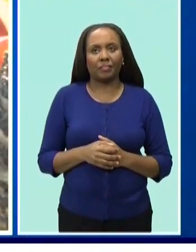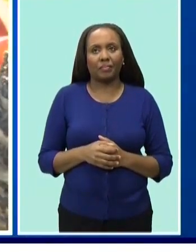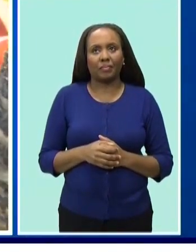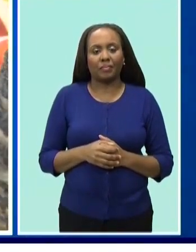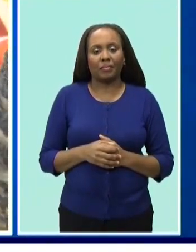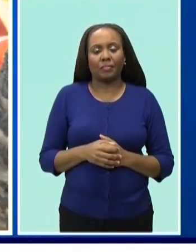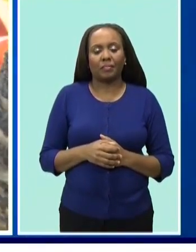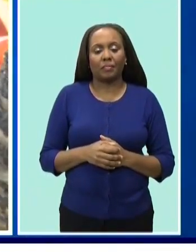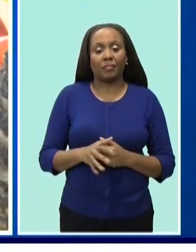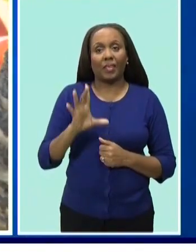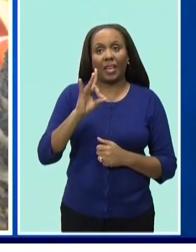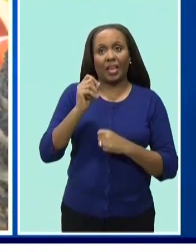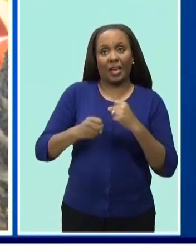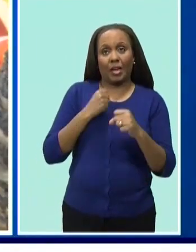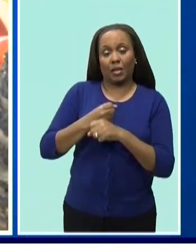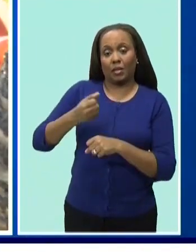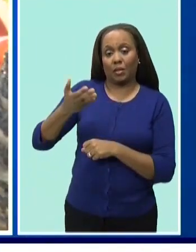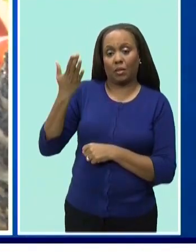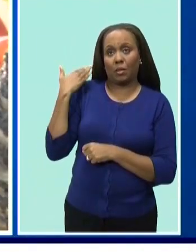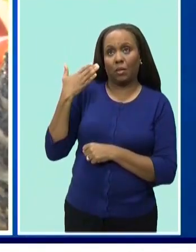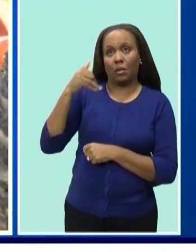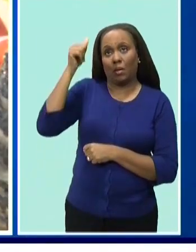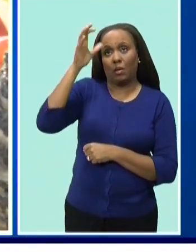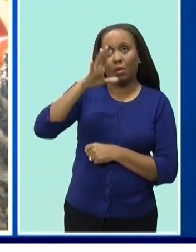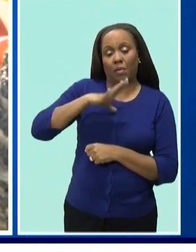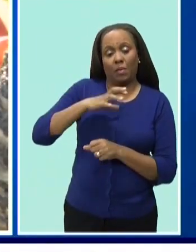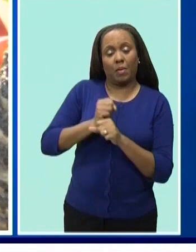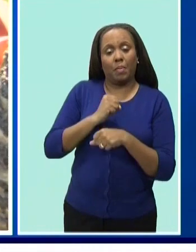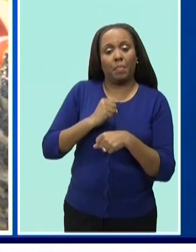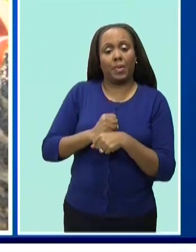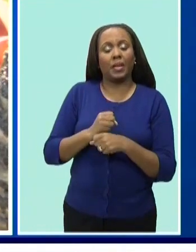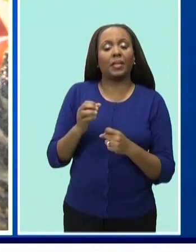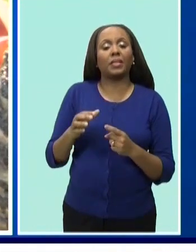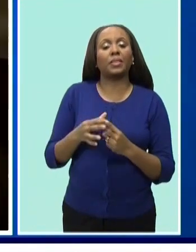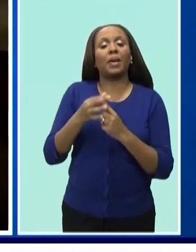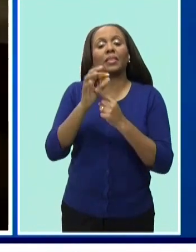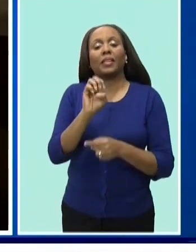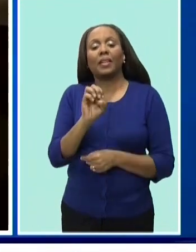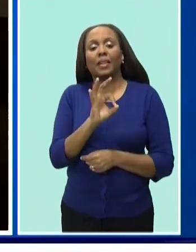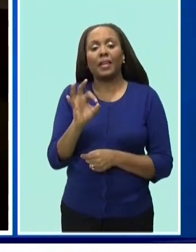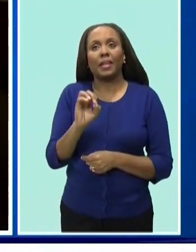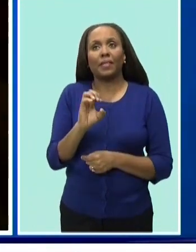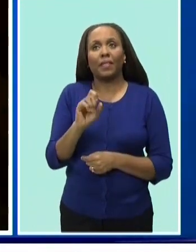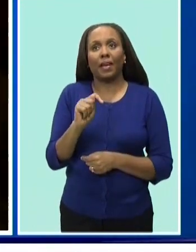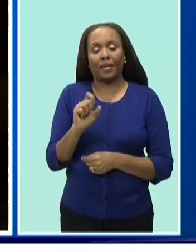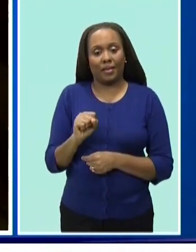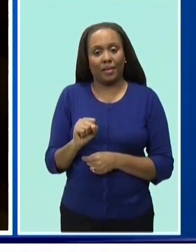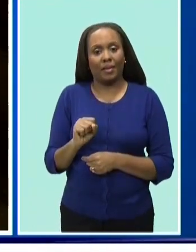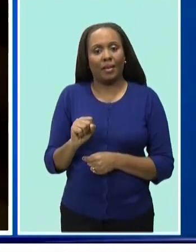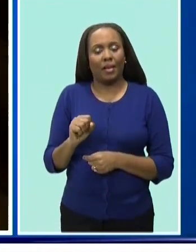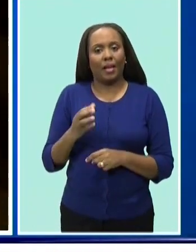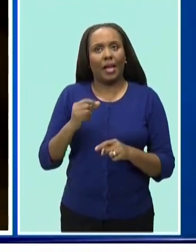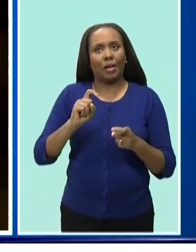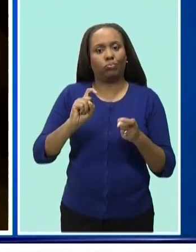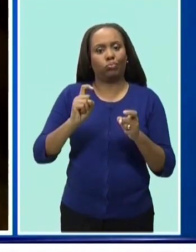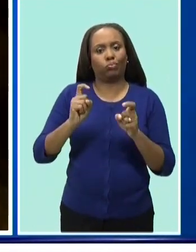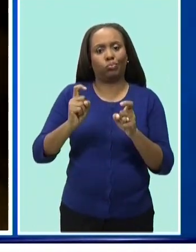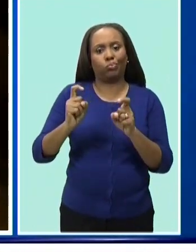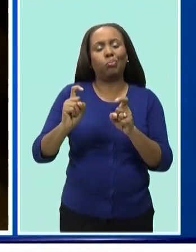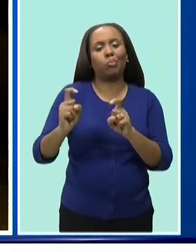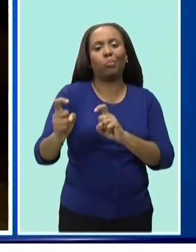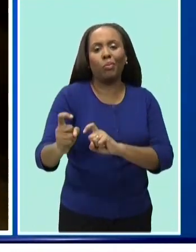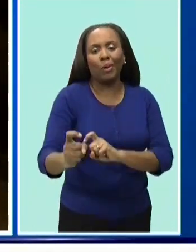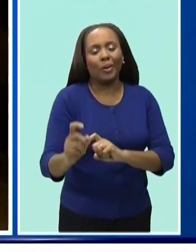8 years ago, Stockton Miller made his first special effects video clip. Little did he know that it would develop into a movie which would